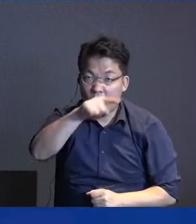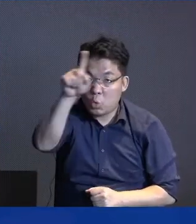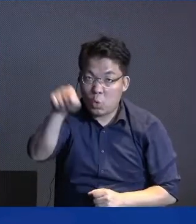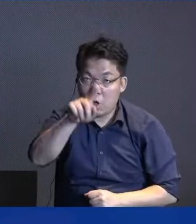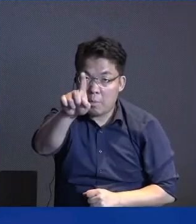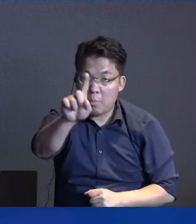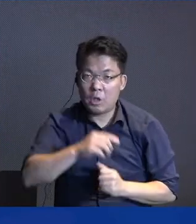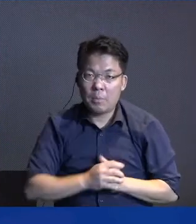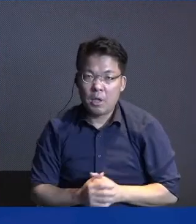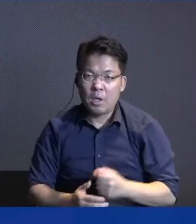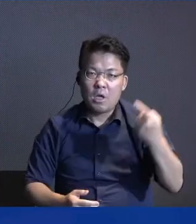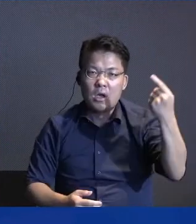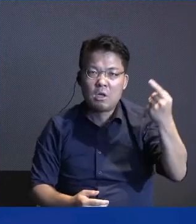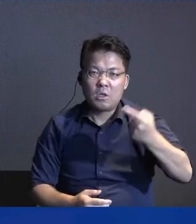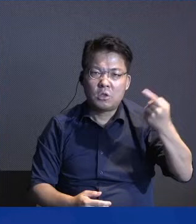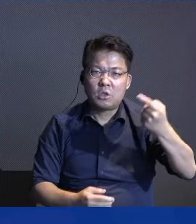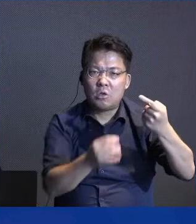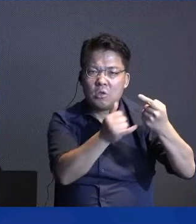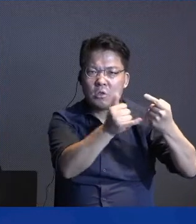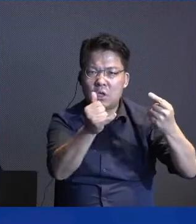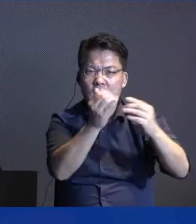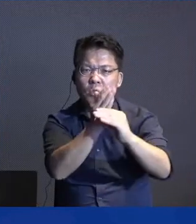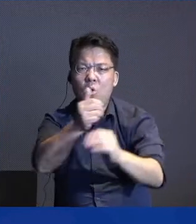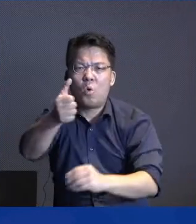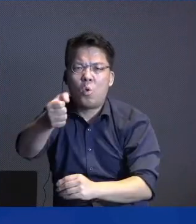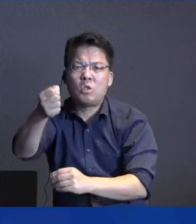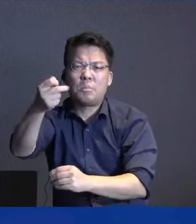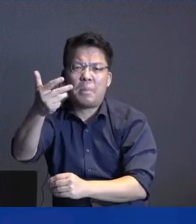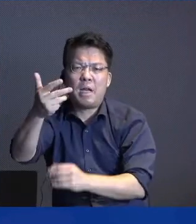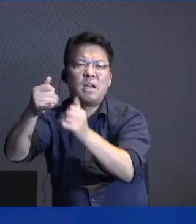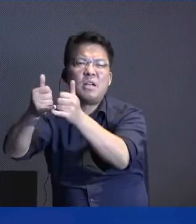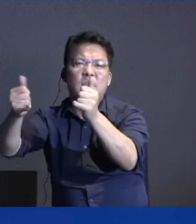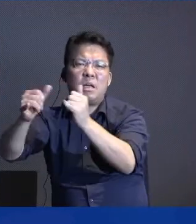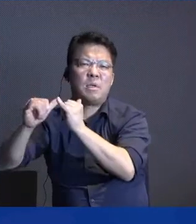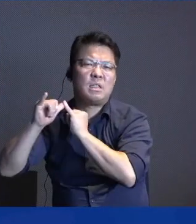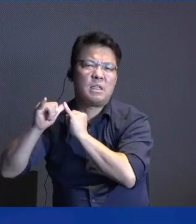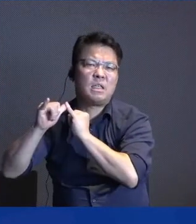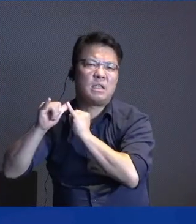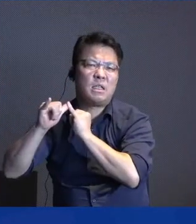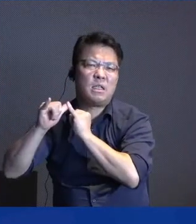suicide, according to 2019